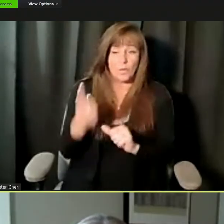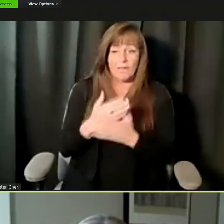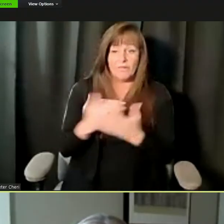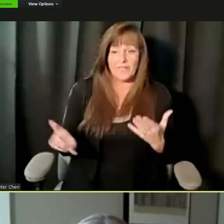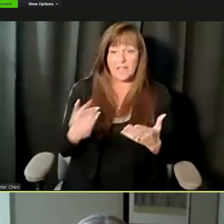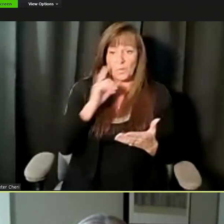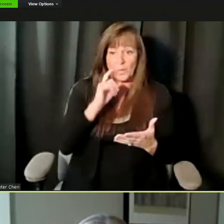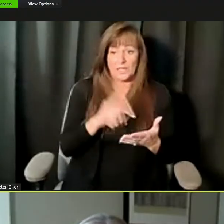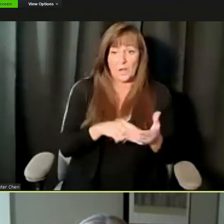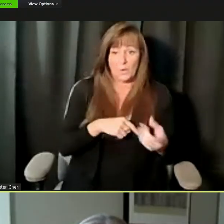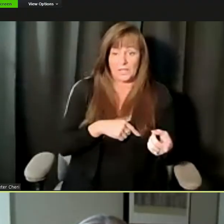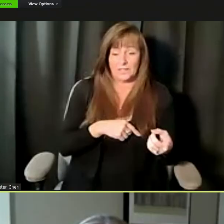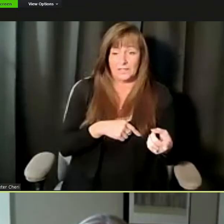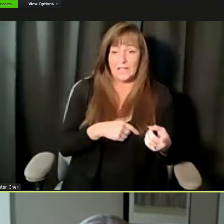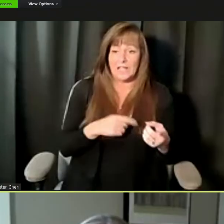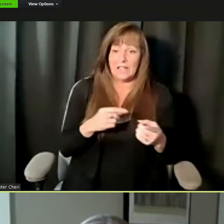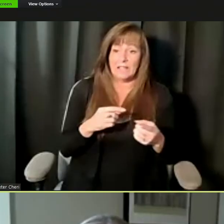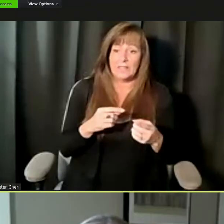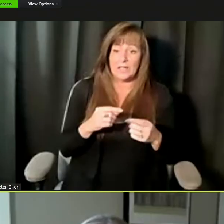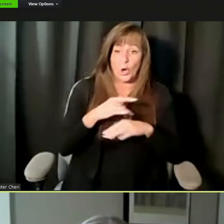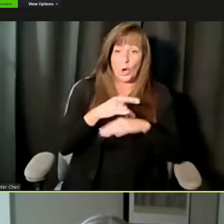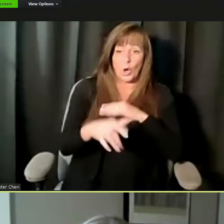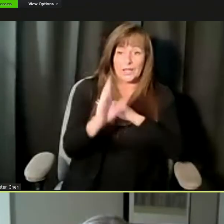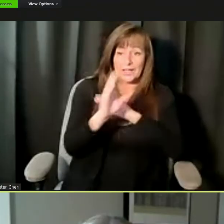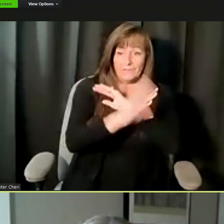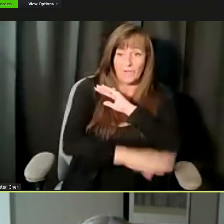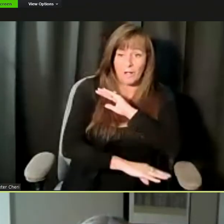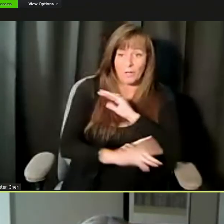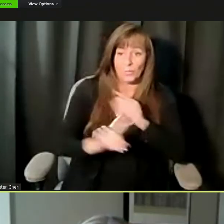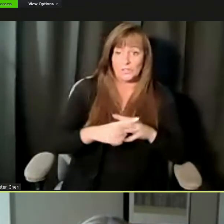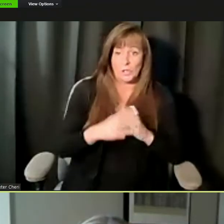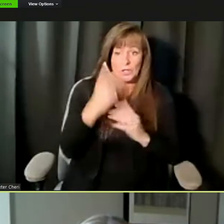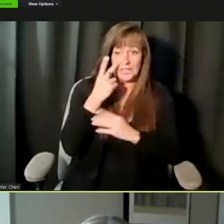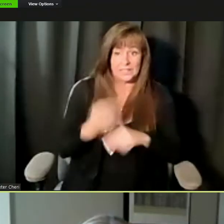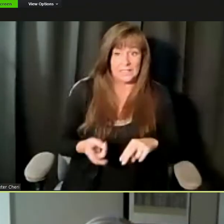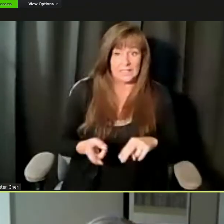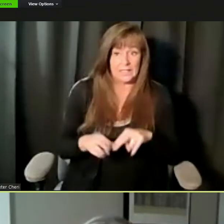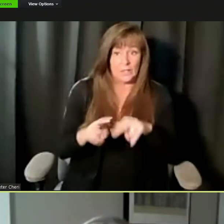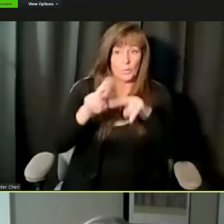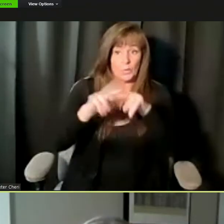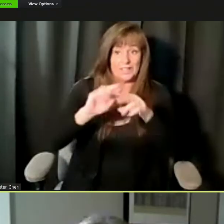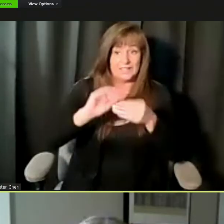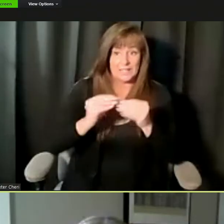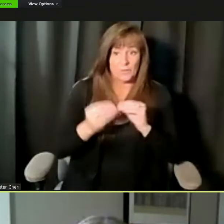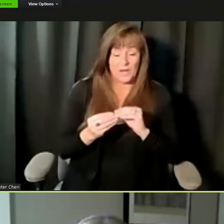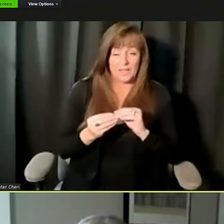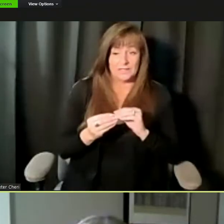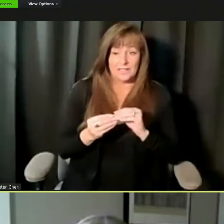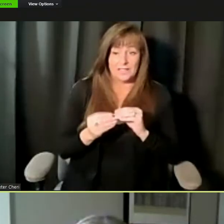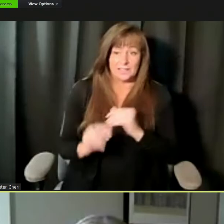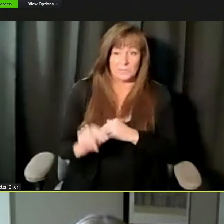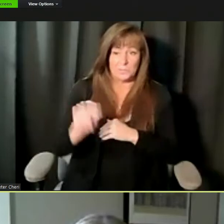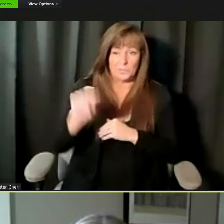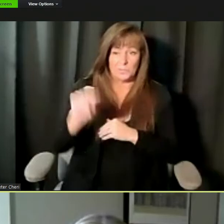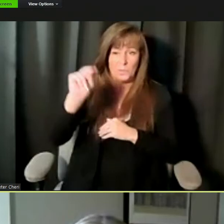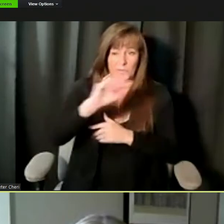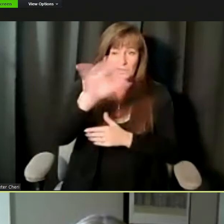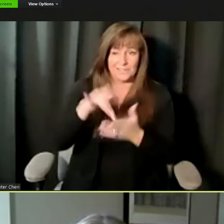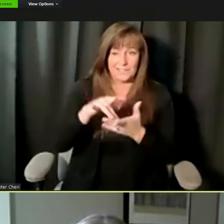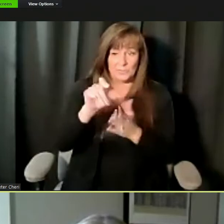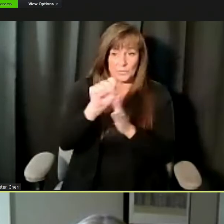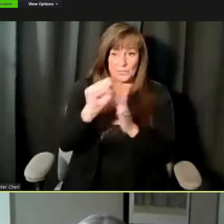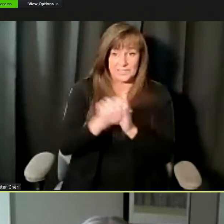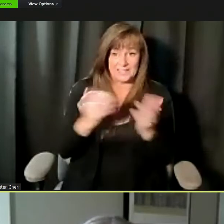the early fall is that we started to see increasing rates in some north sort of central states in the